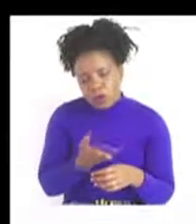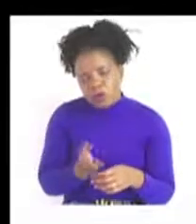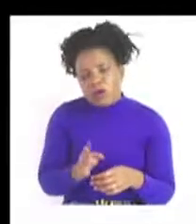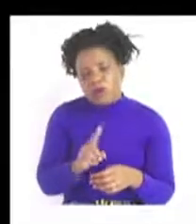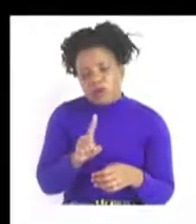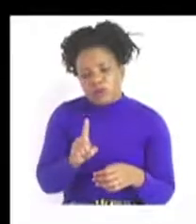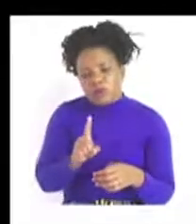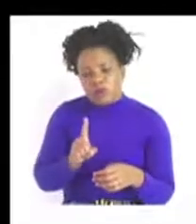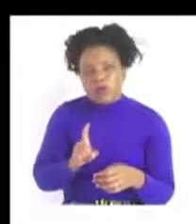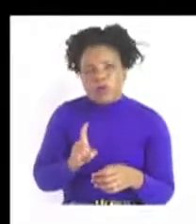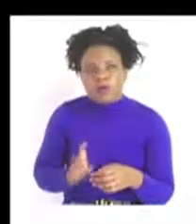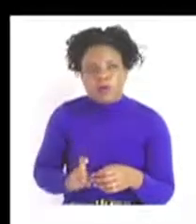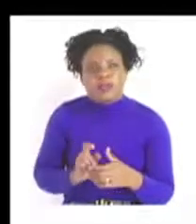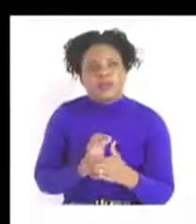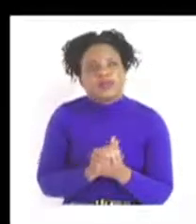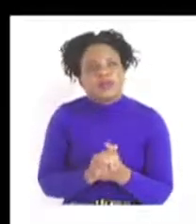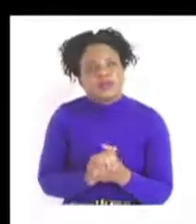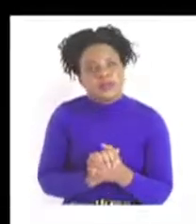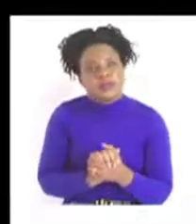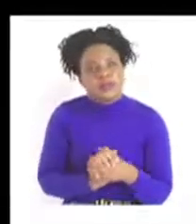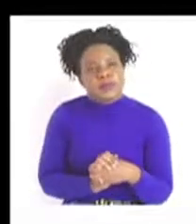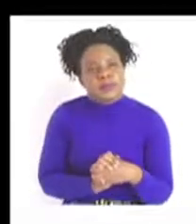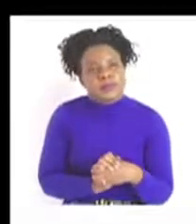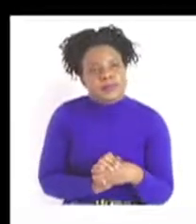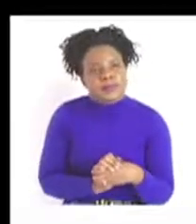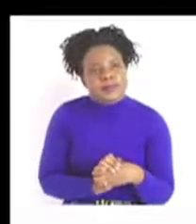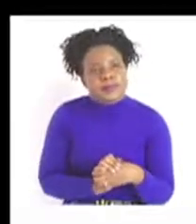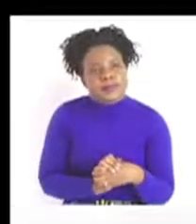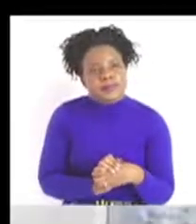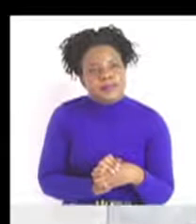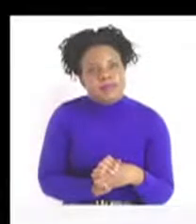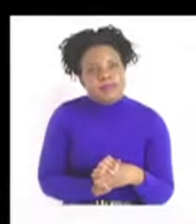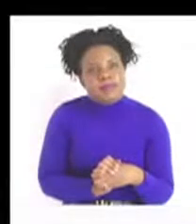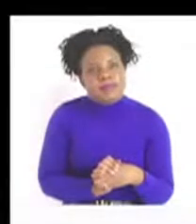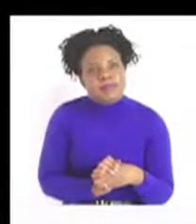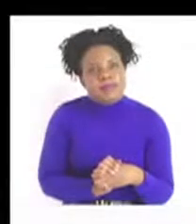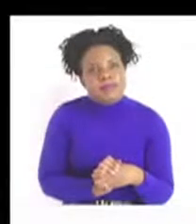5.9 on page 9.